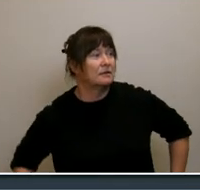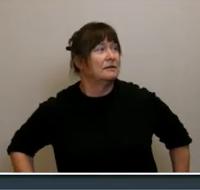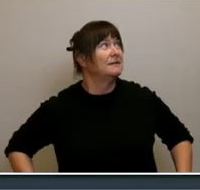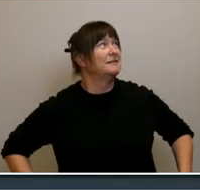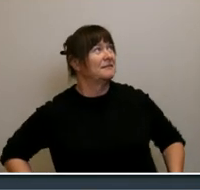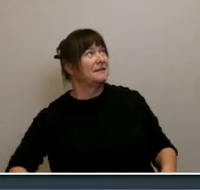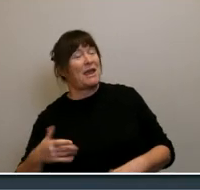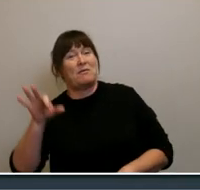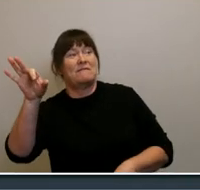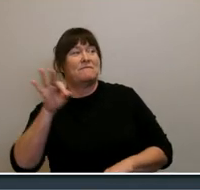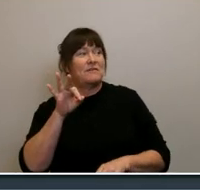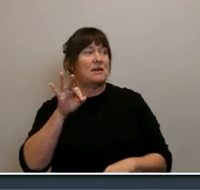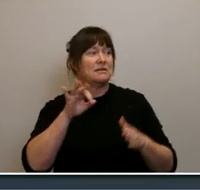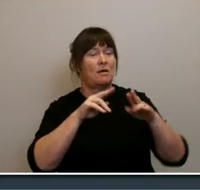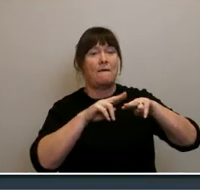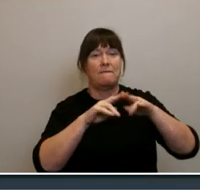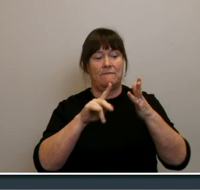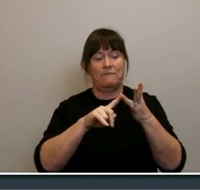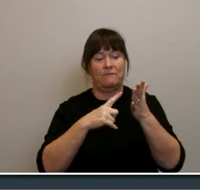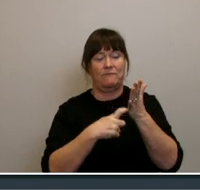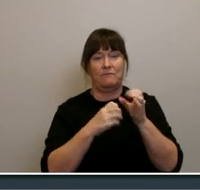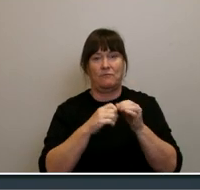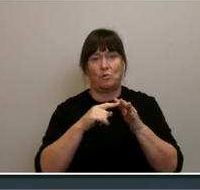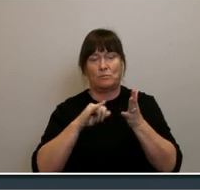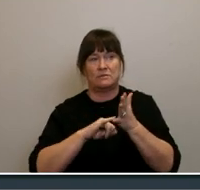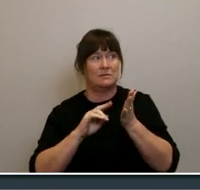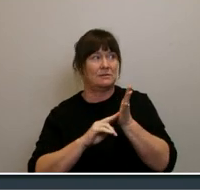And I'd like to invite Forbes Neil, please.